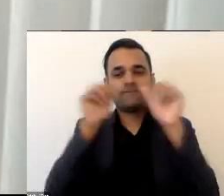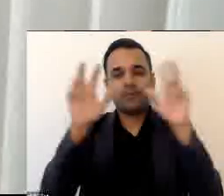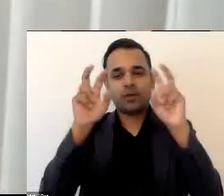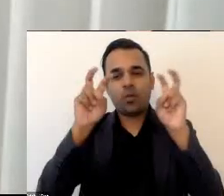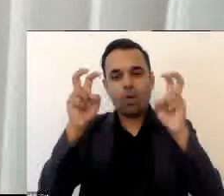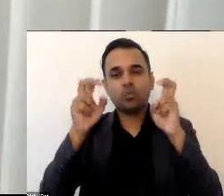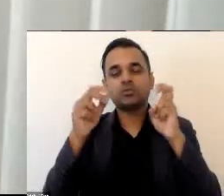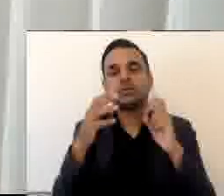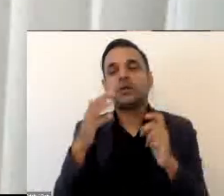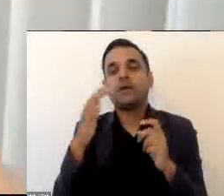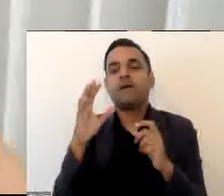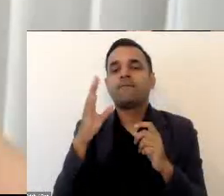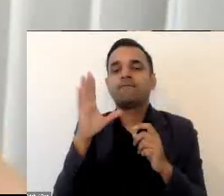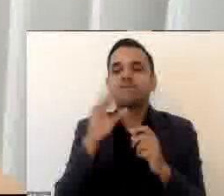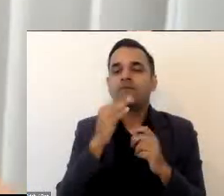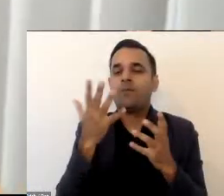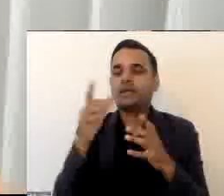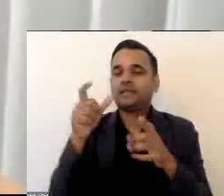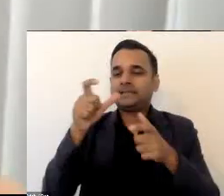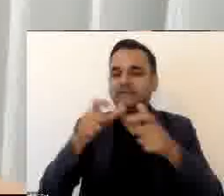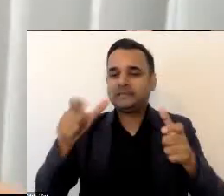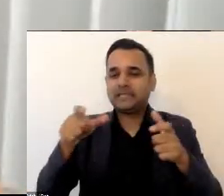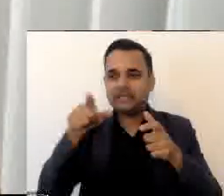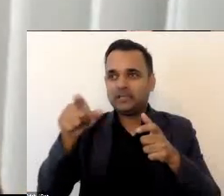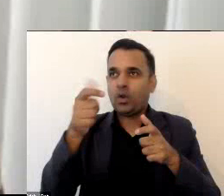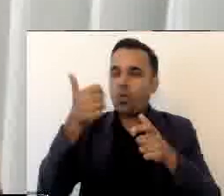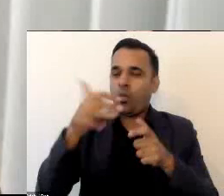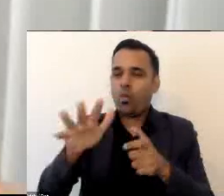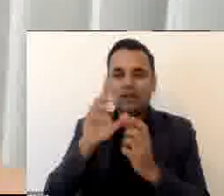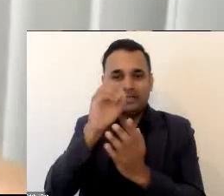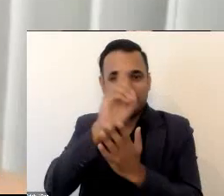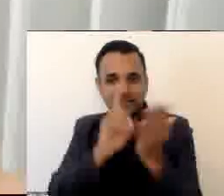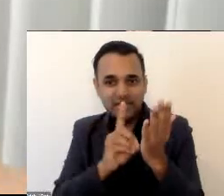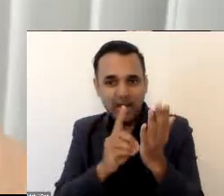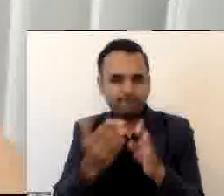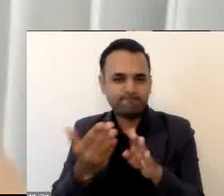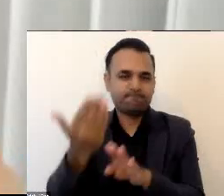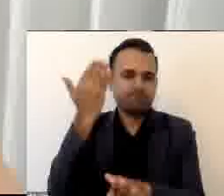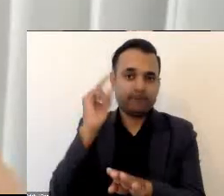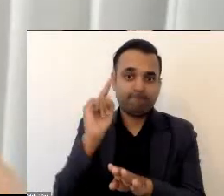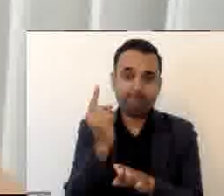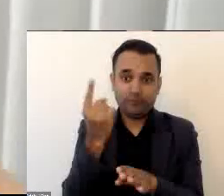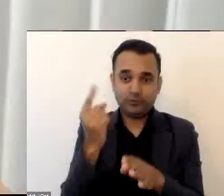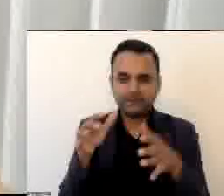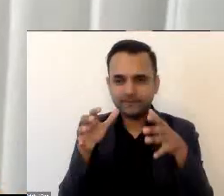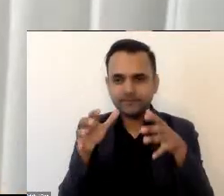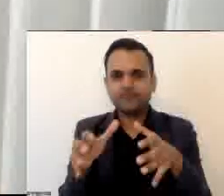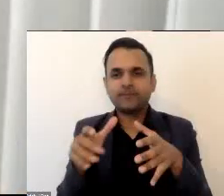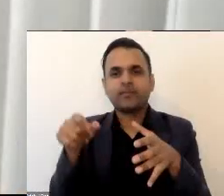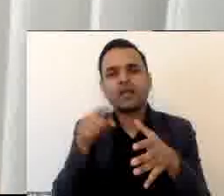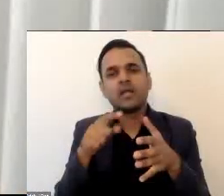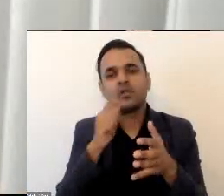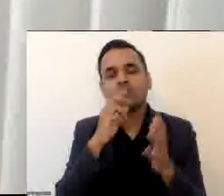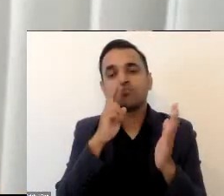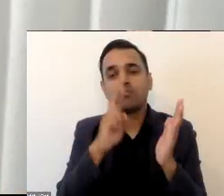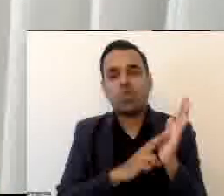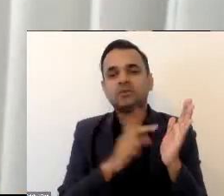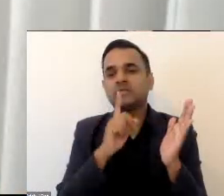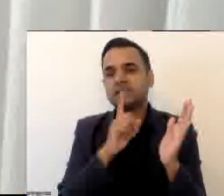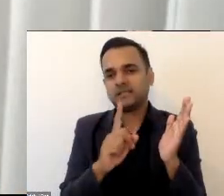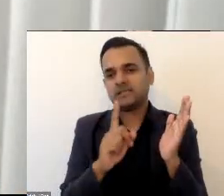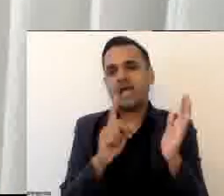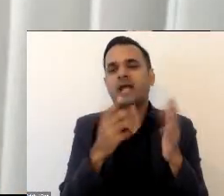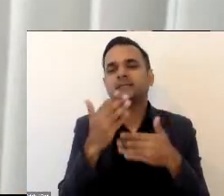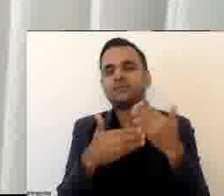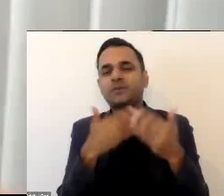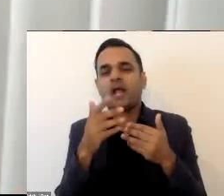how, and, you know, the report kind of explains about how this AI and some of the terminologies that we used